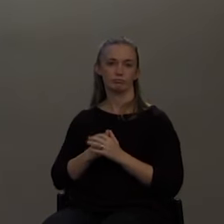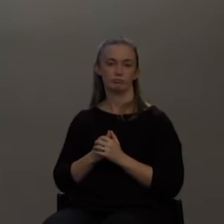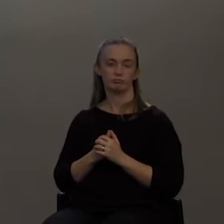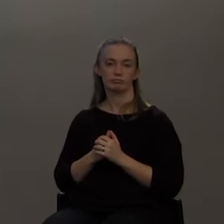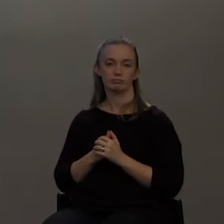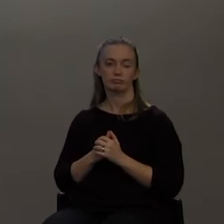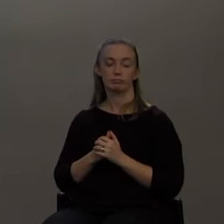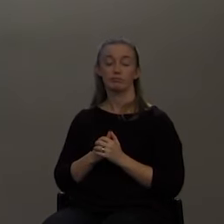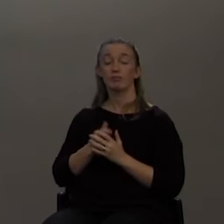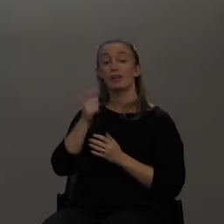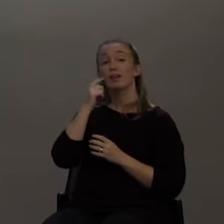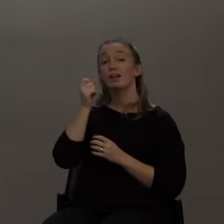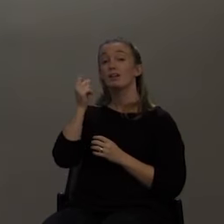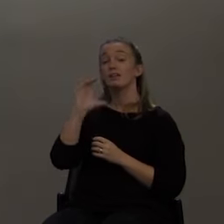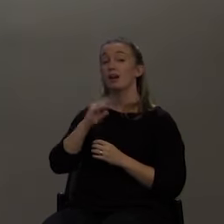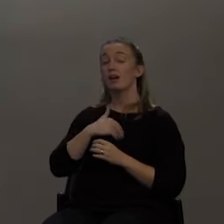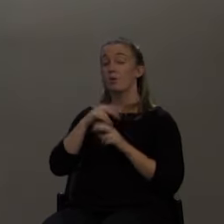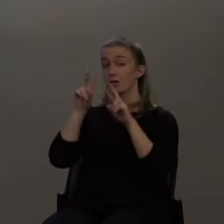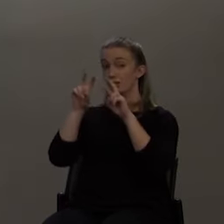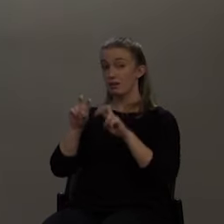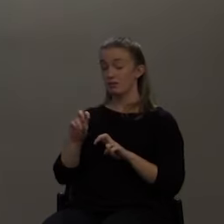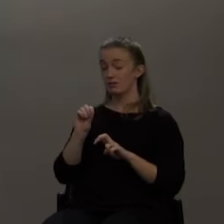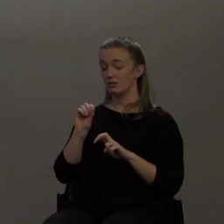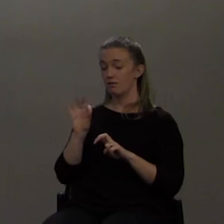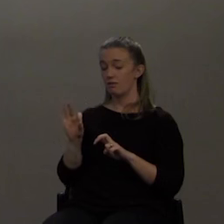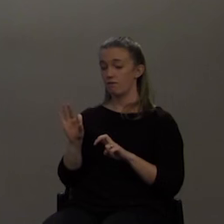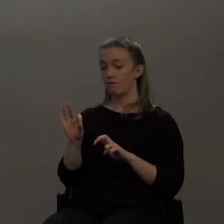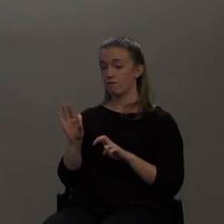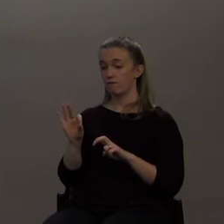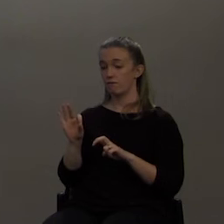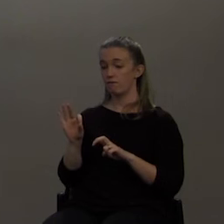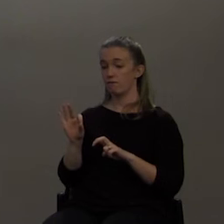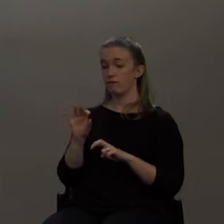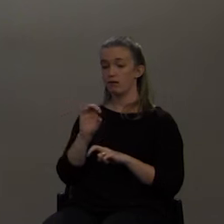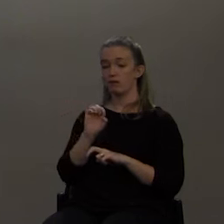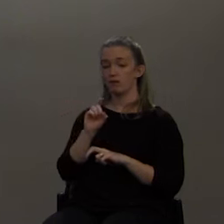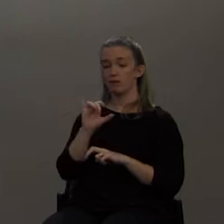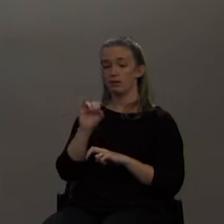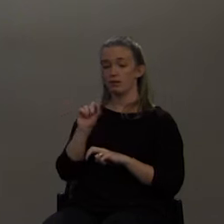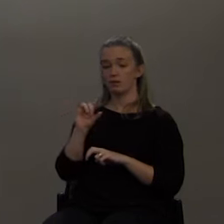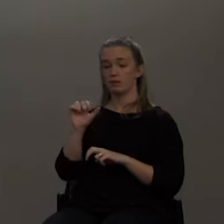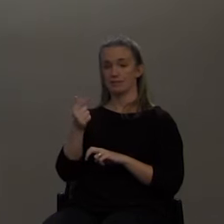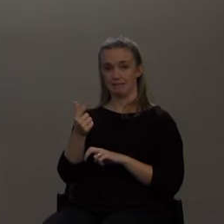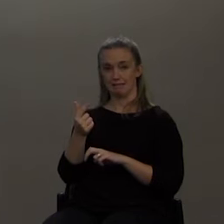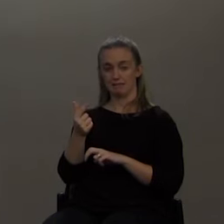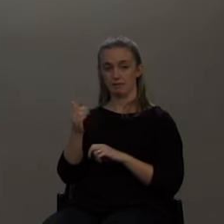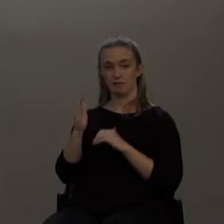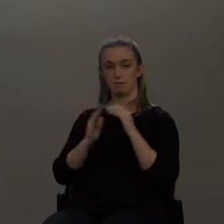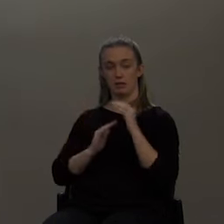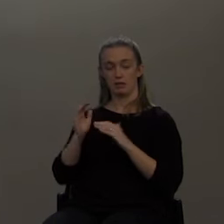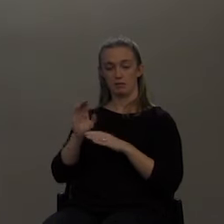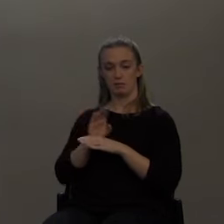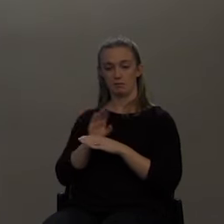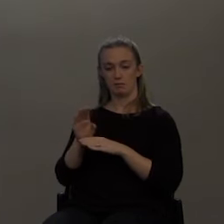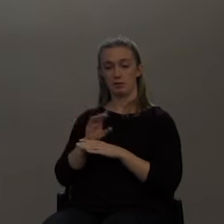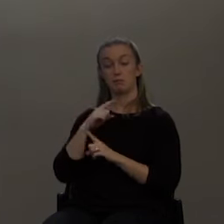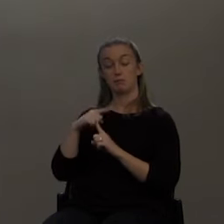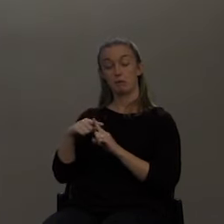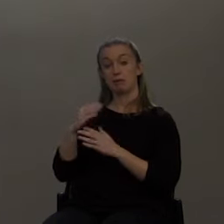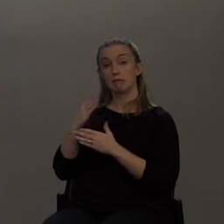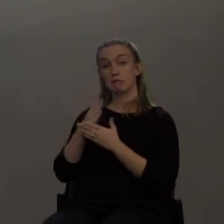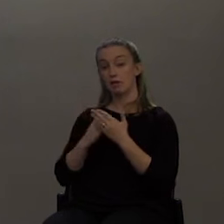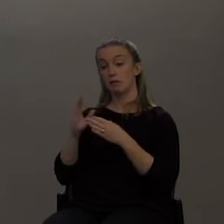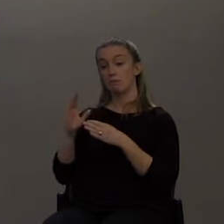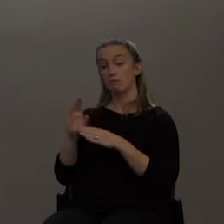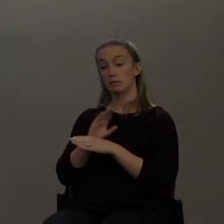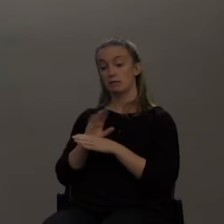But our analysis of the existing inventory and the fact that there has been some inventory added,